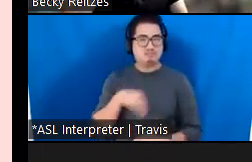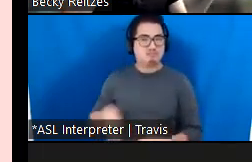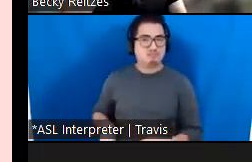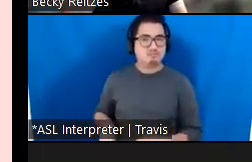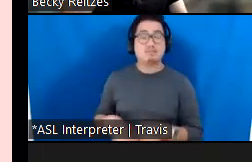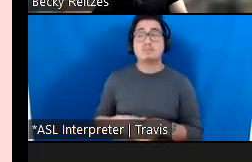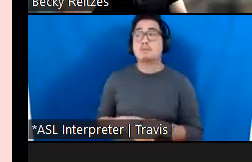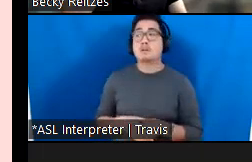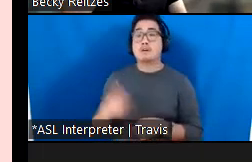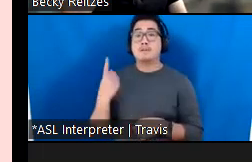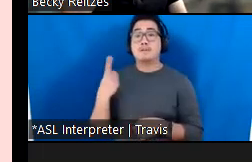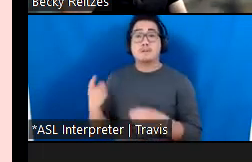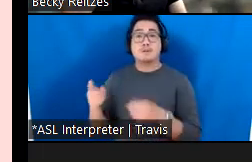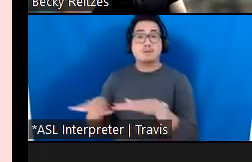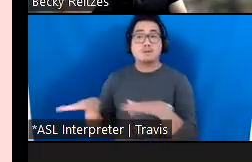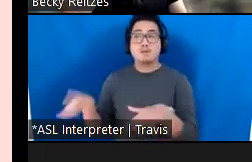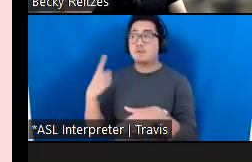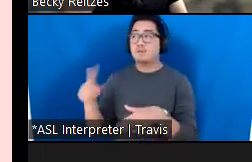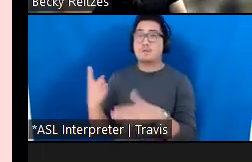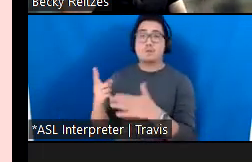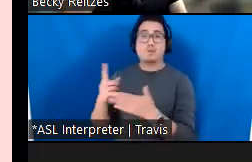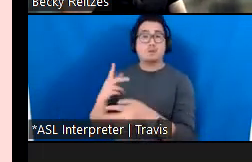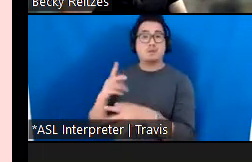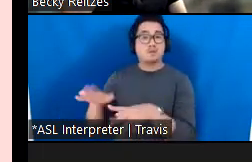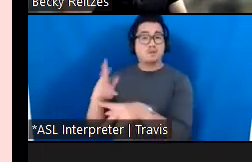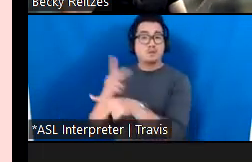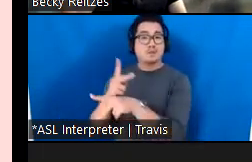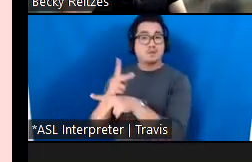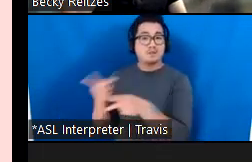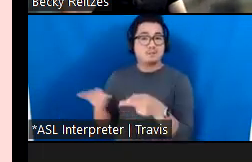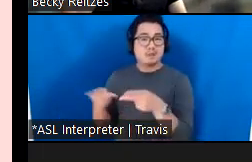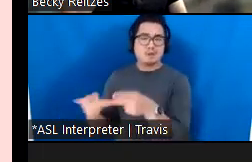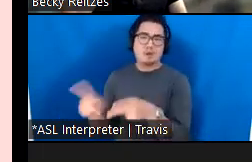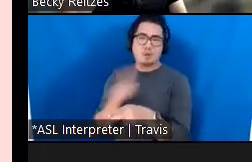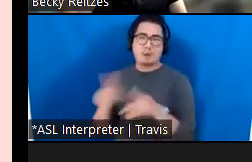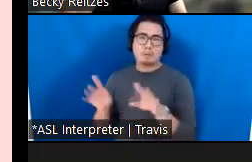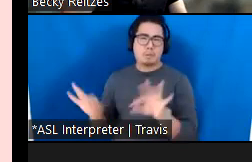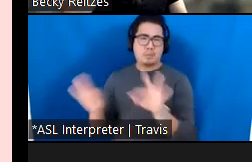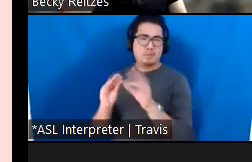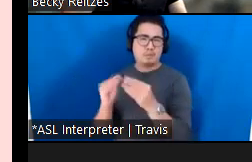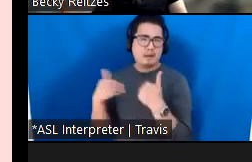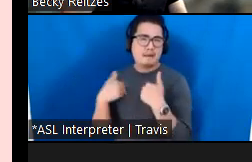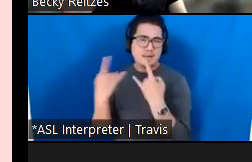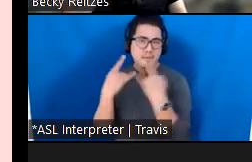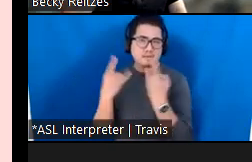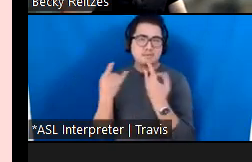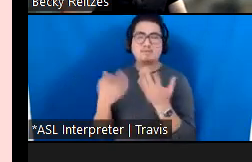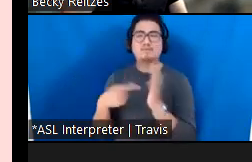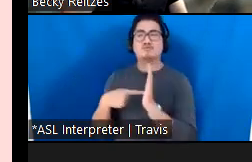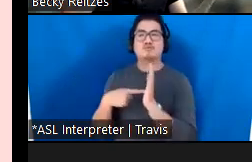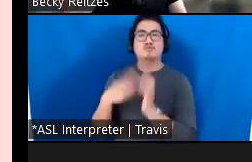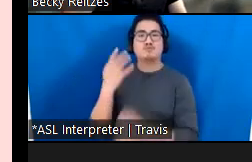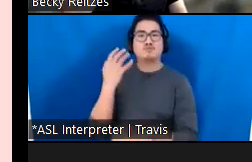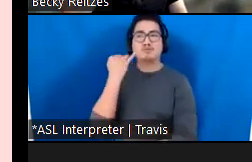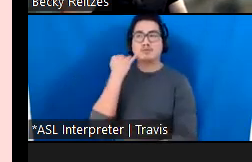children and childcare, schools and childcare. It's a really good idea to have masks with them in case they don't feel